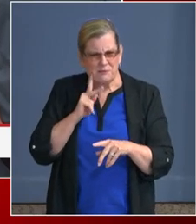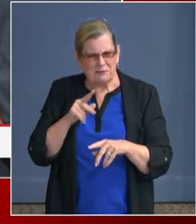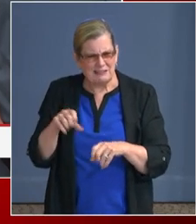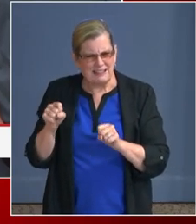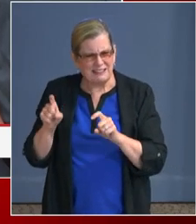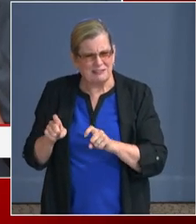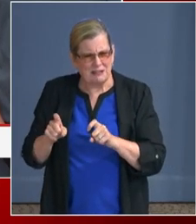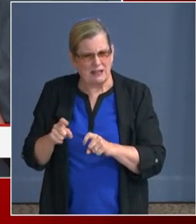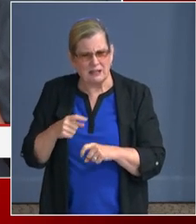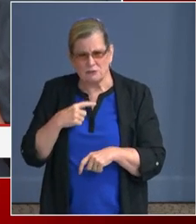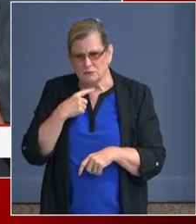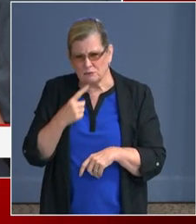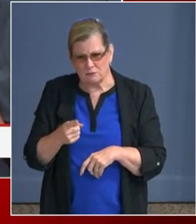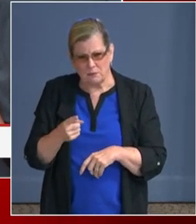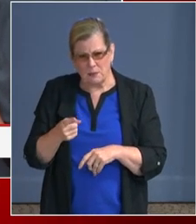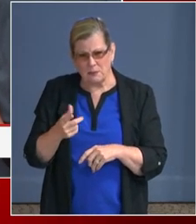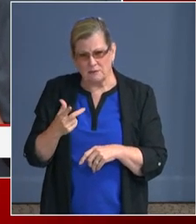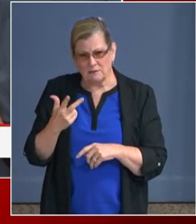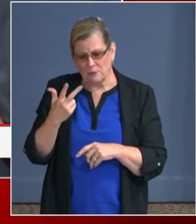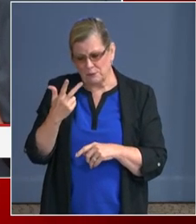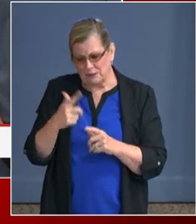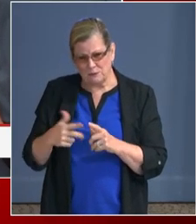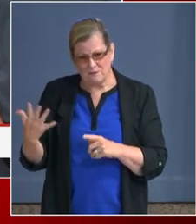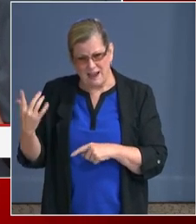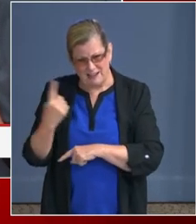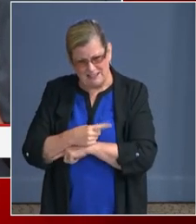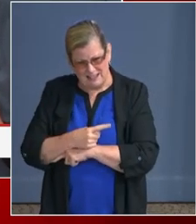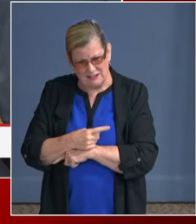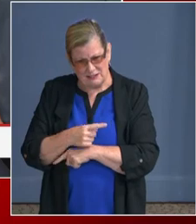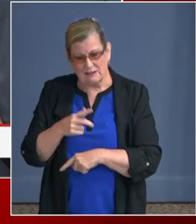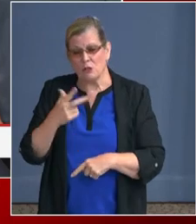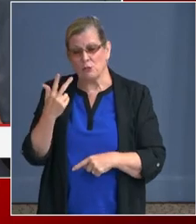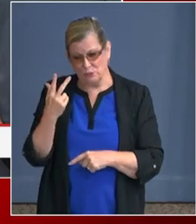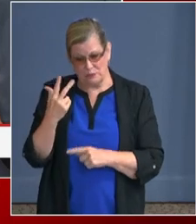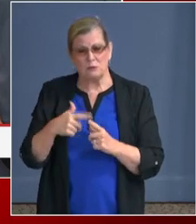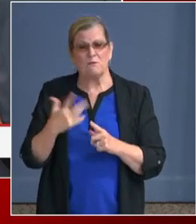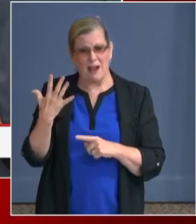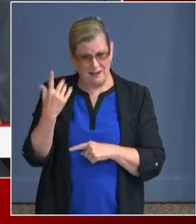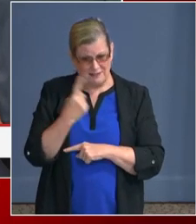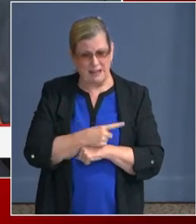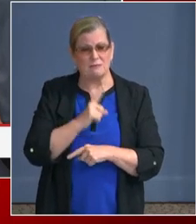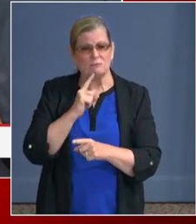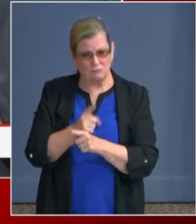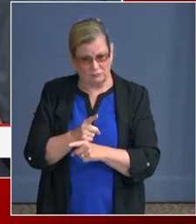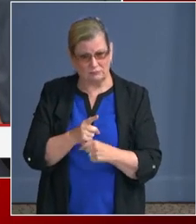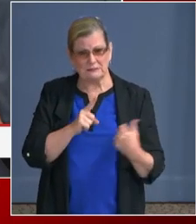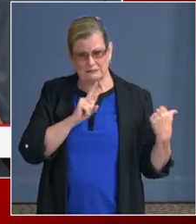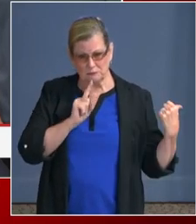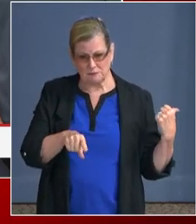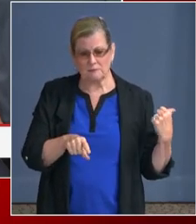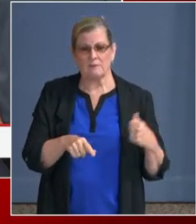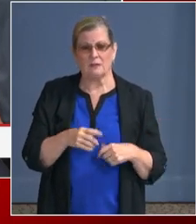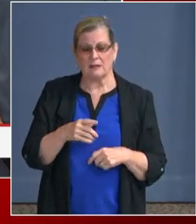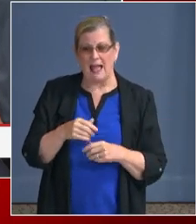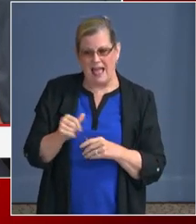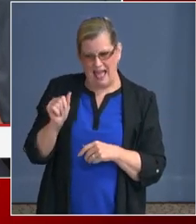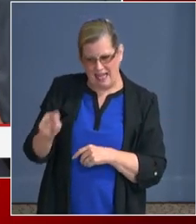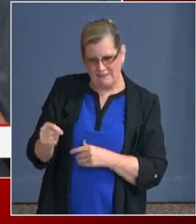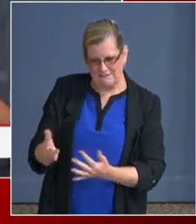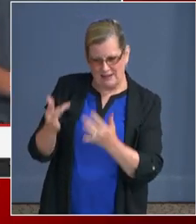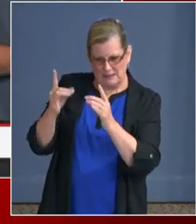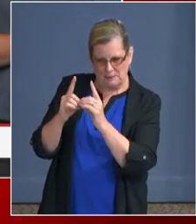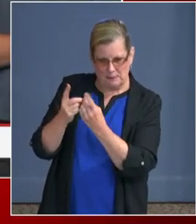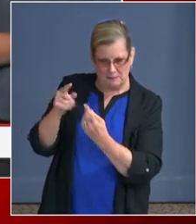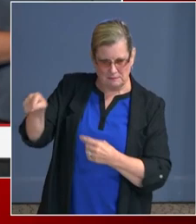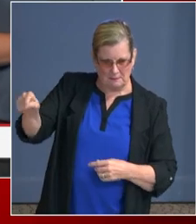told by the firefighters there 3 to 5 days. Yeah, 3 to 5 days is where we're at right now for all the fire stations, because they are no longer going to our public